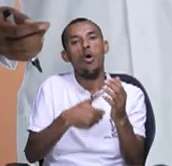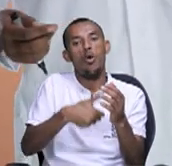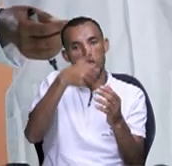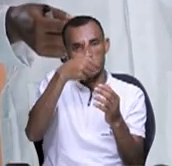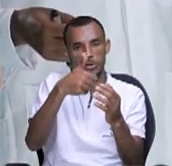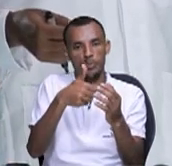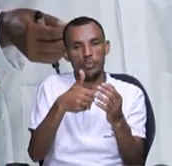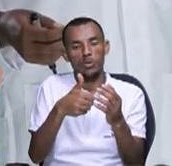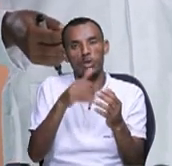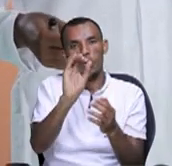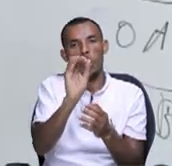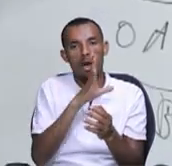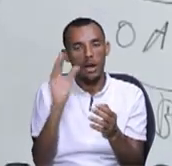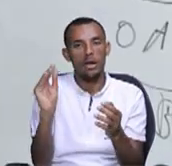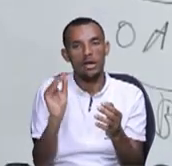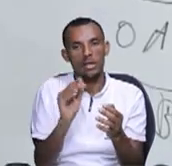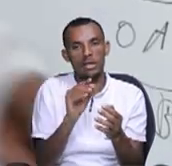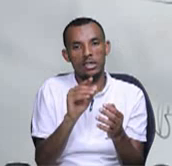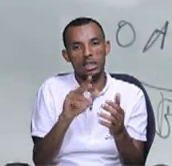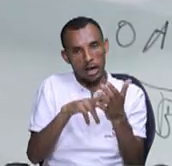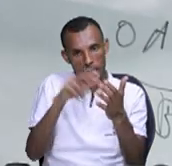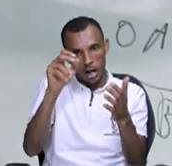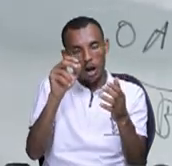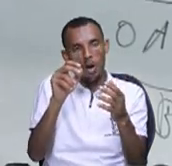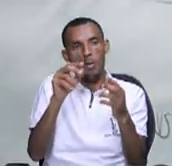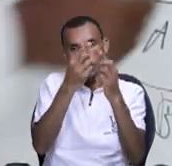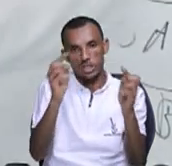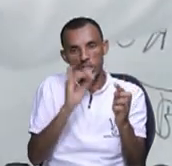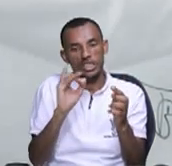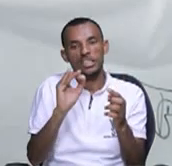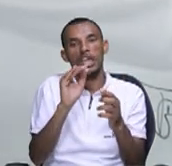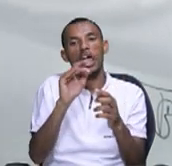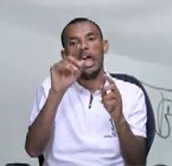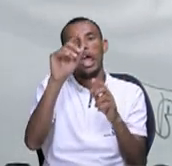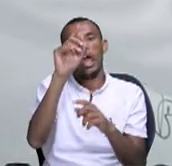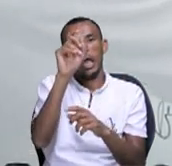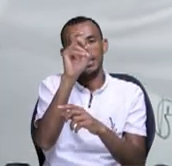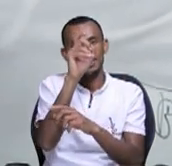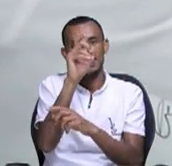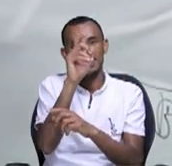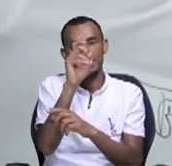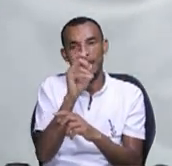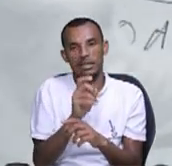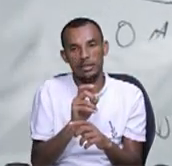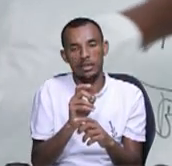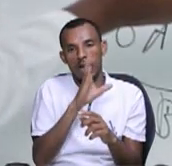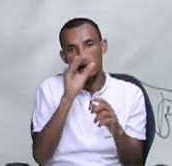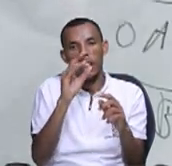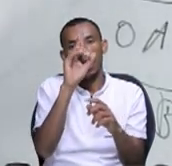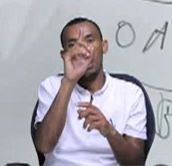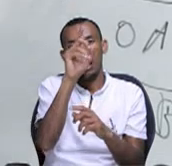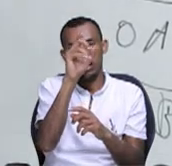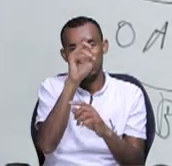and also the initial position is the x-axis. This is xy plane.